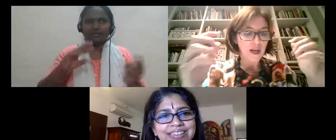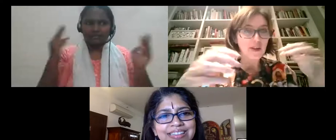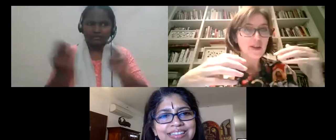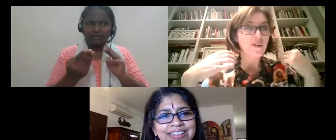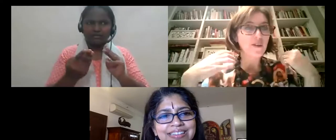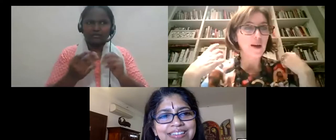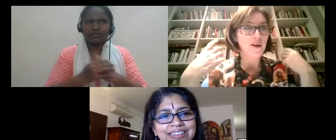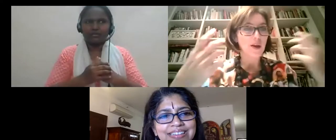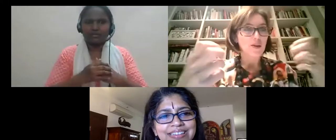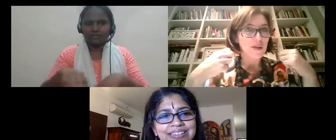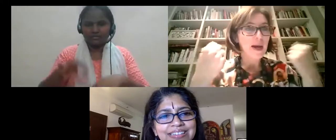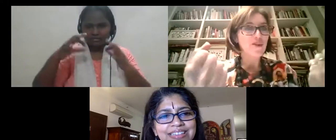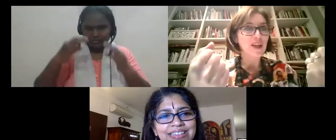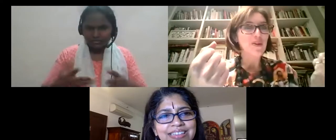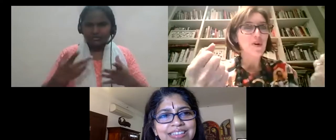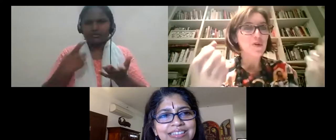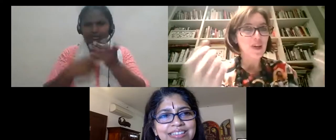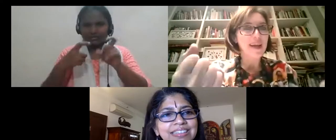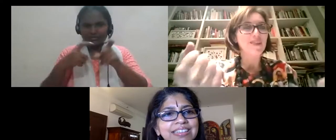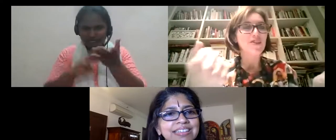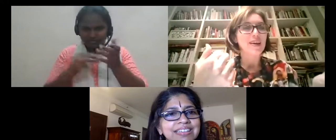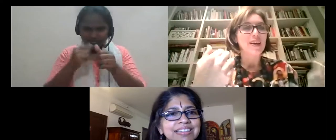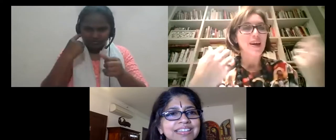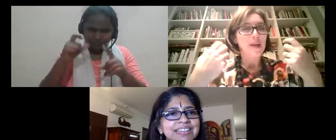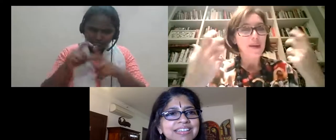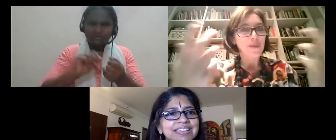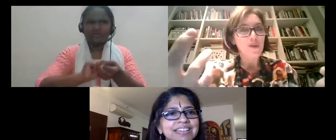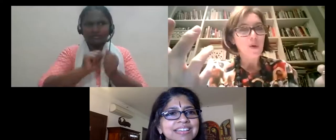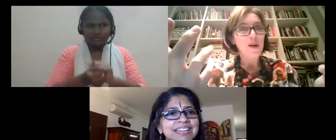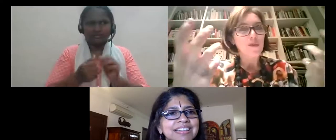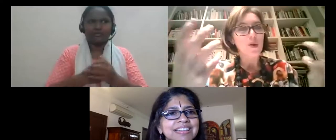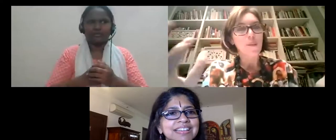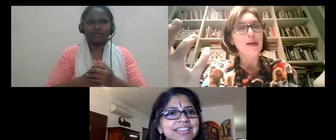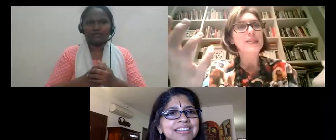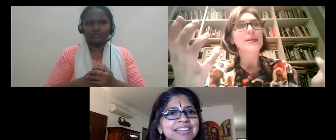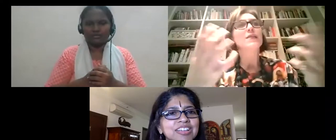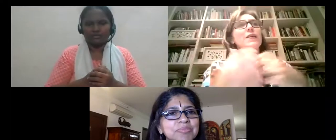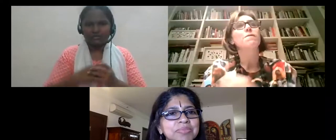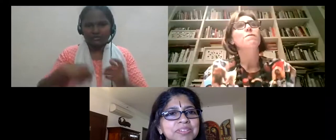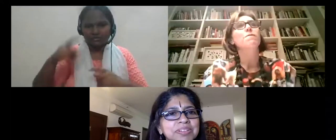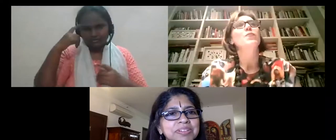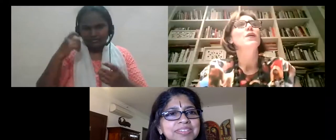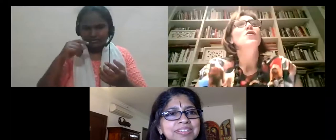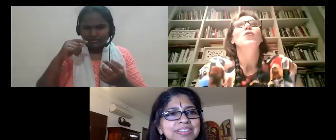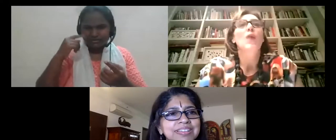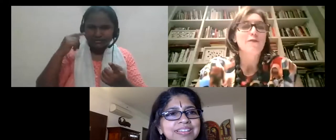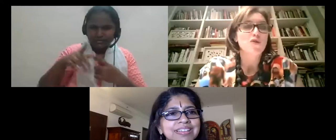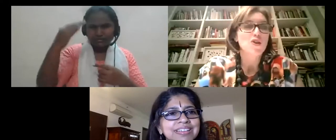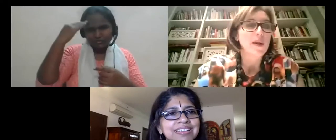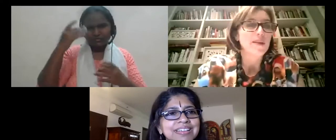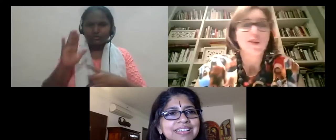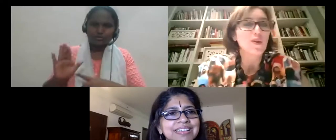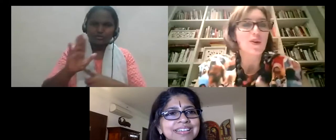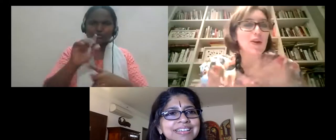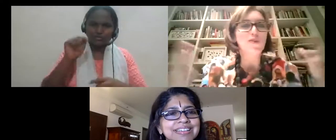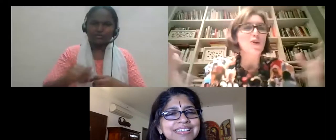of the artists that are demanding, you know, change becomes so pertinent, and you know, you have to show